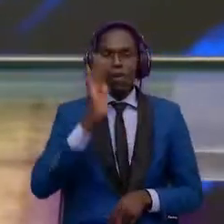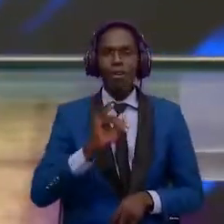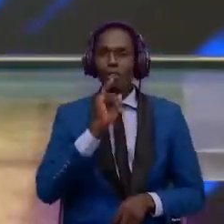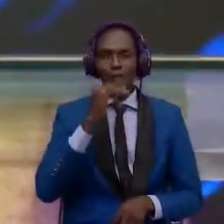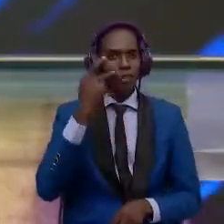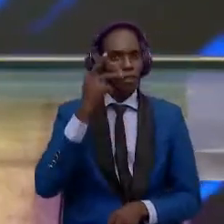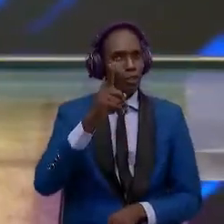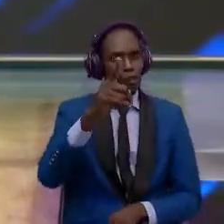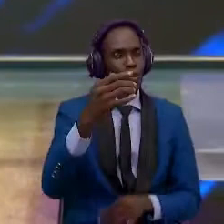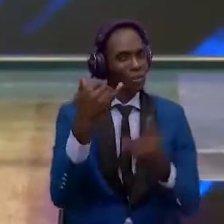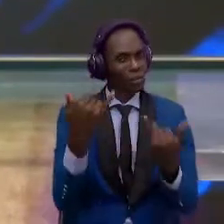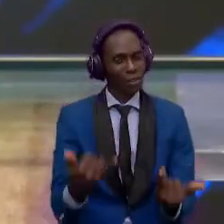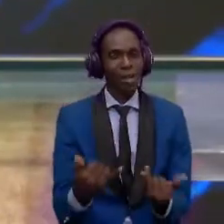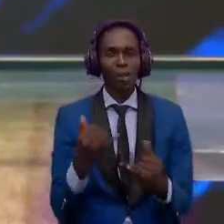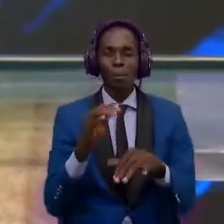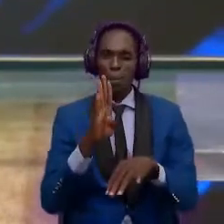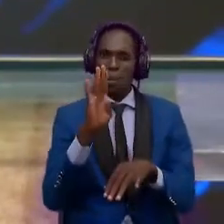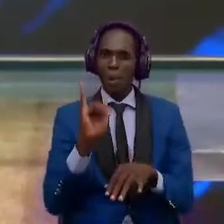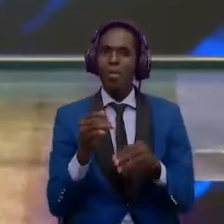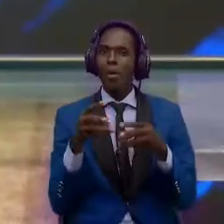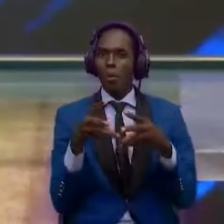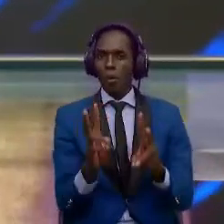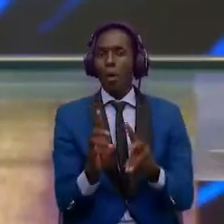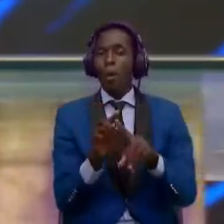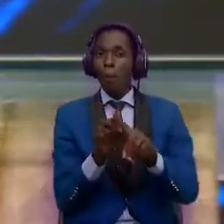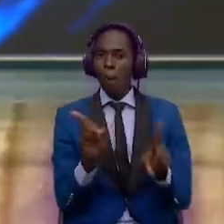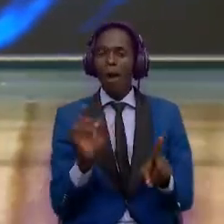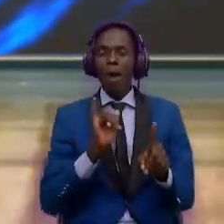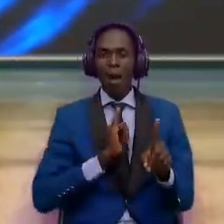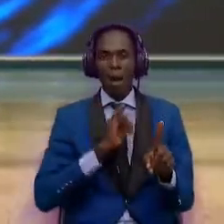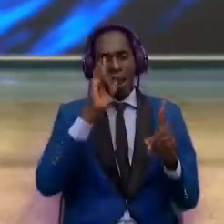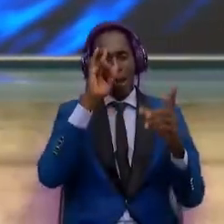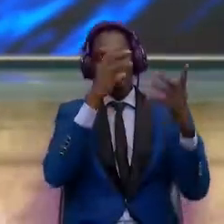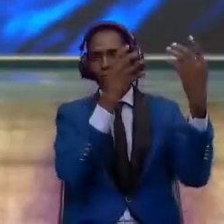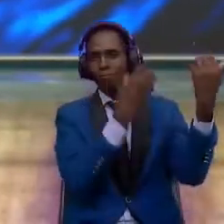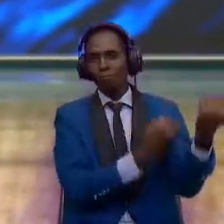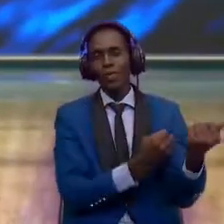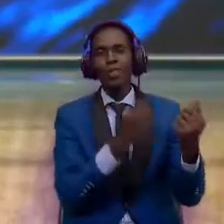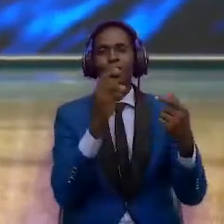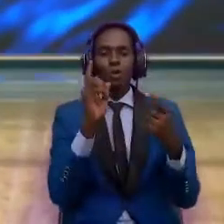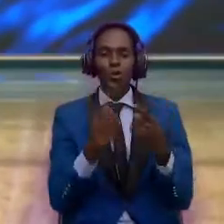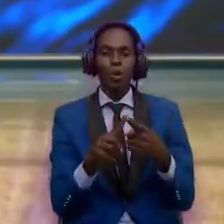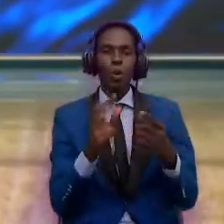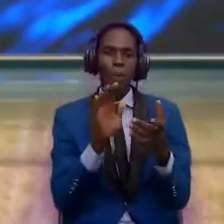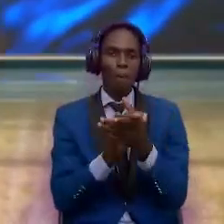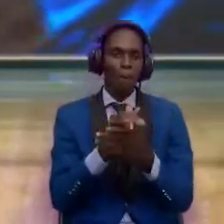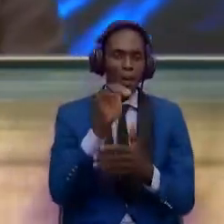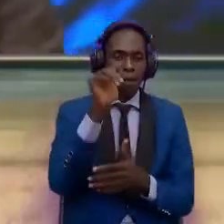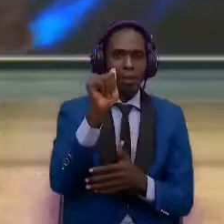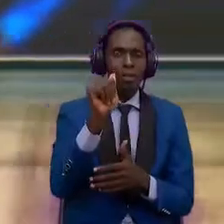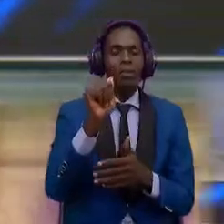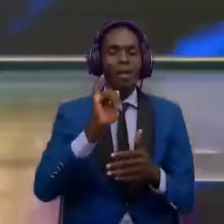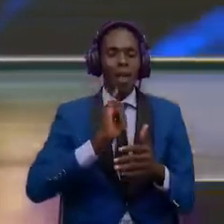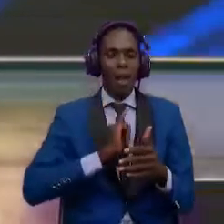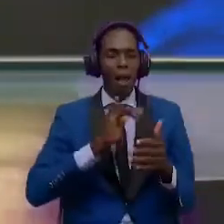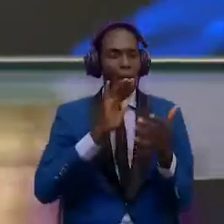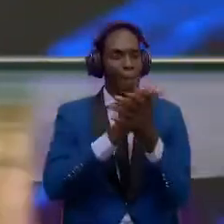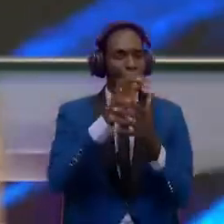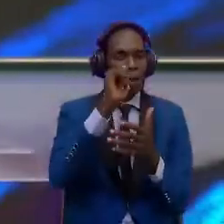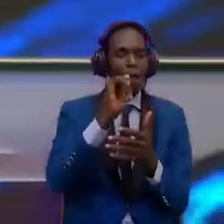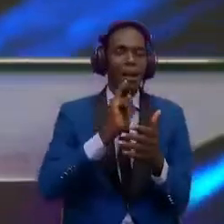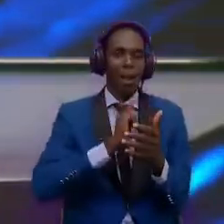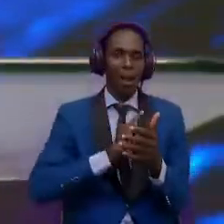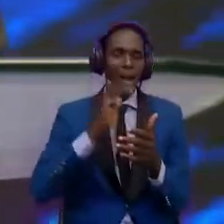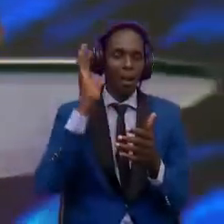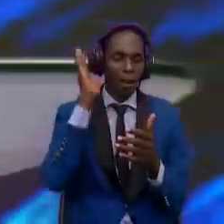you now by the way, but I trust to tarry a while with you if the